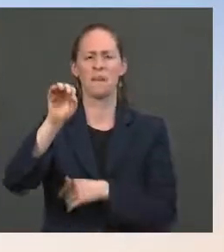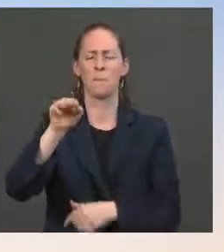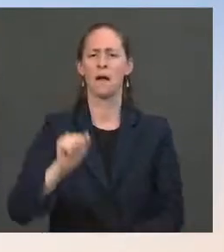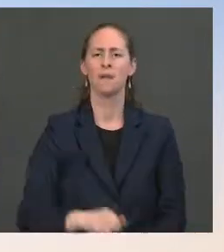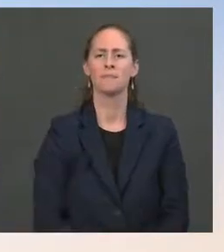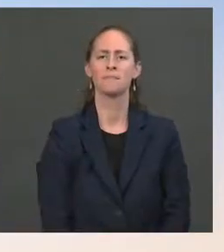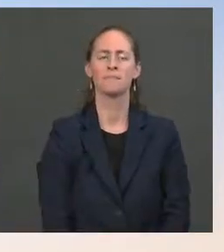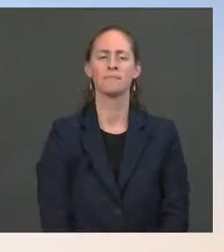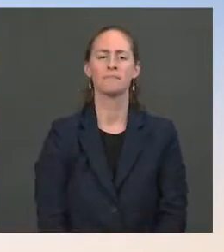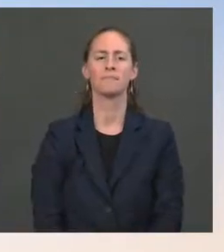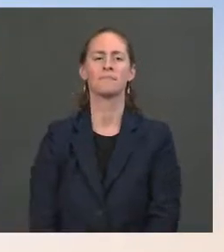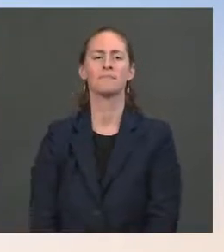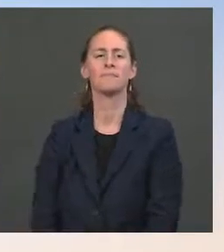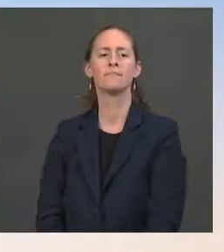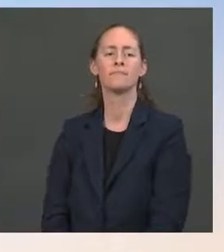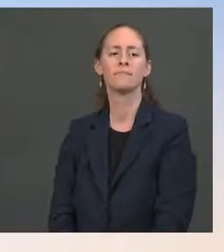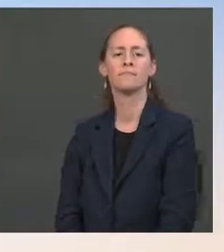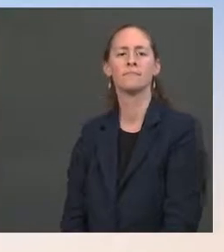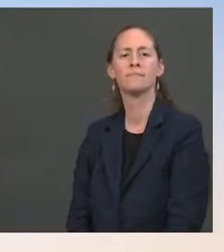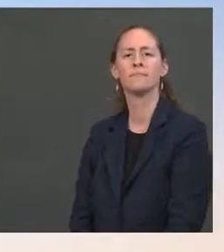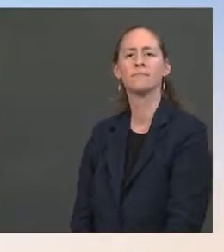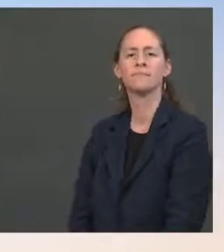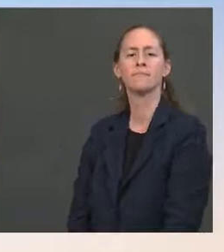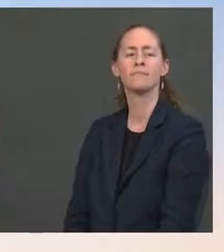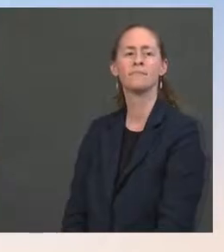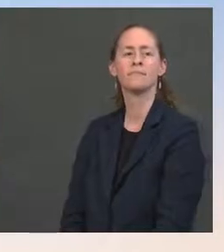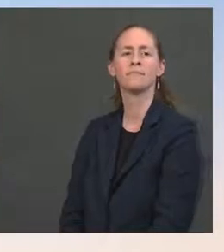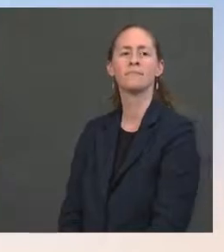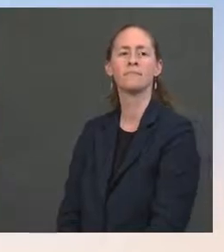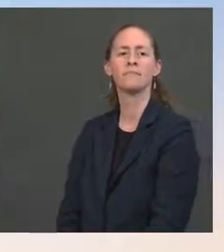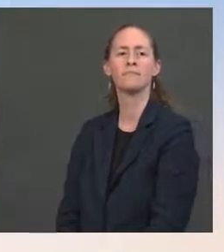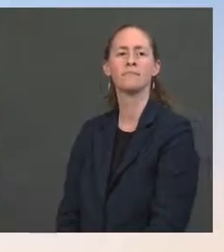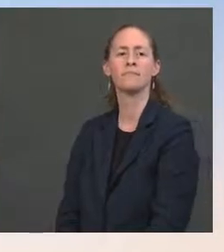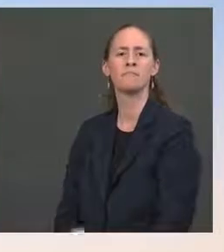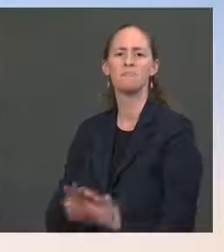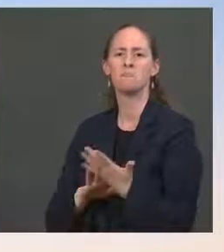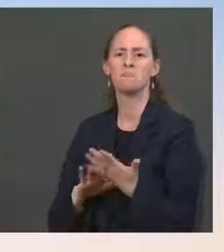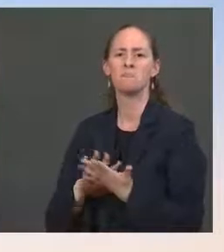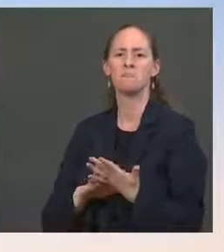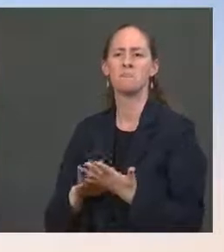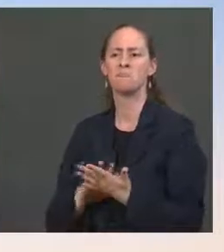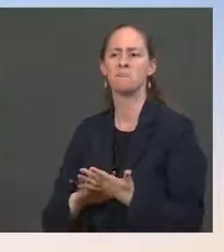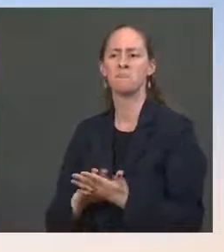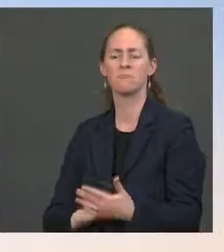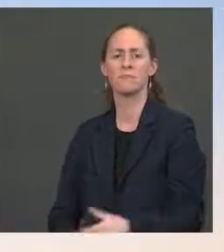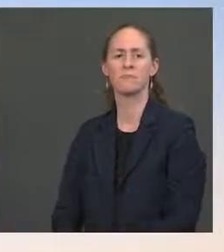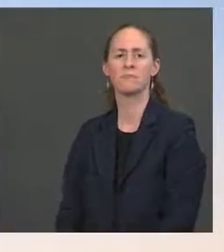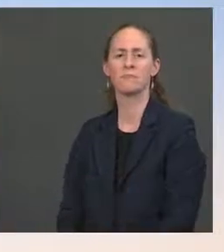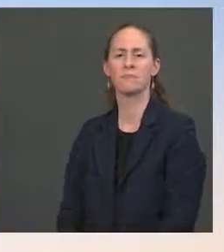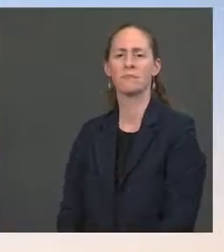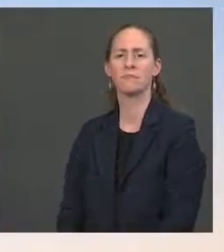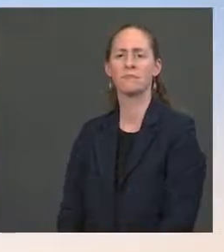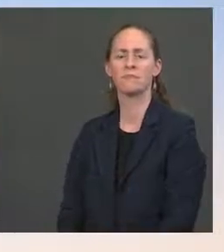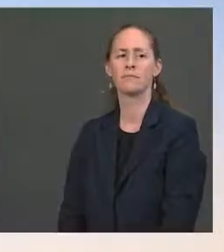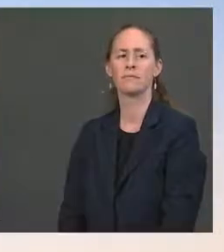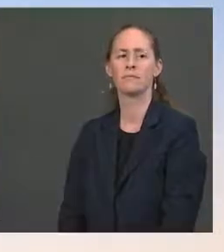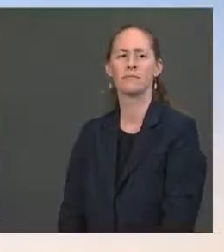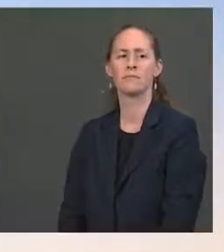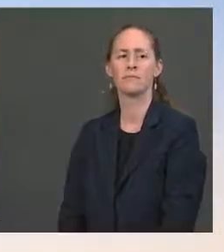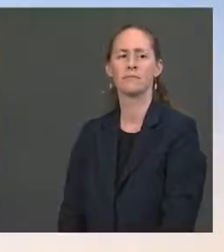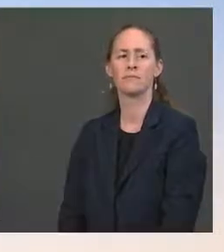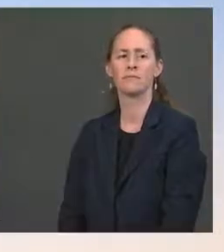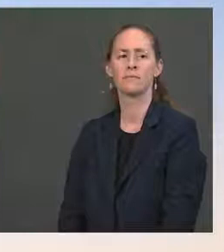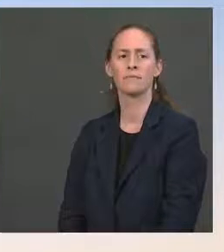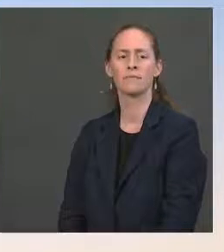effort to stop auctioning offshore drilling leases is currently subject to litigation. The judge blocked the stoppage of